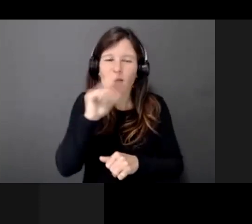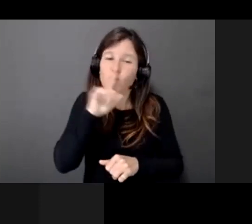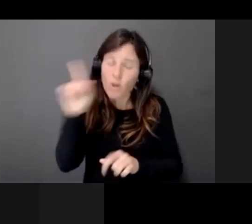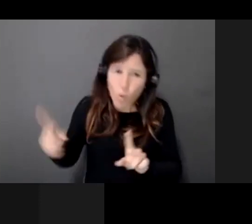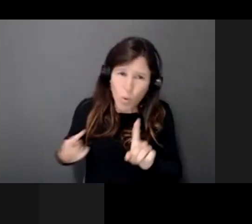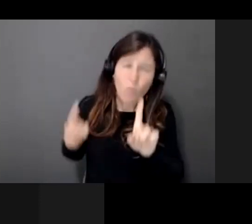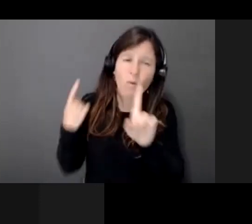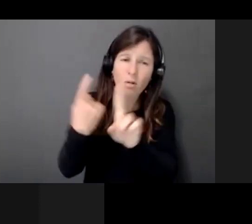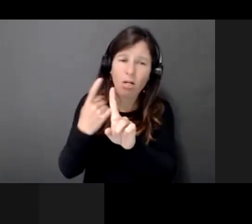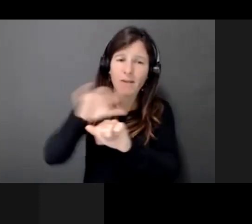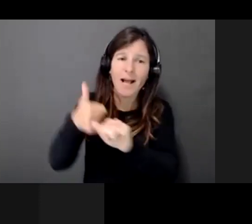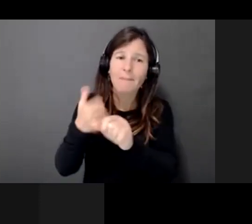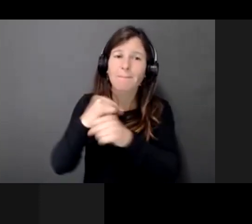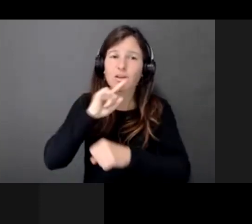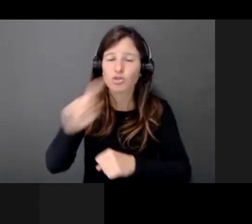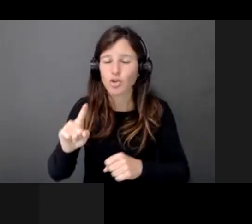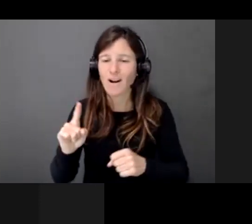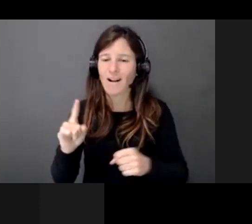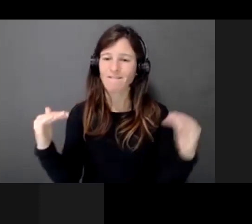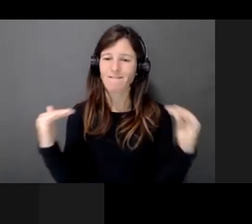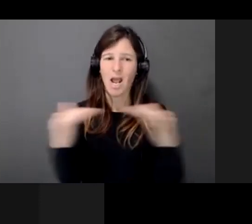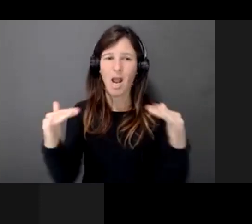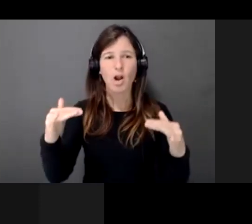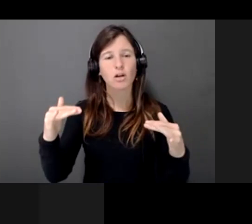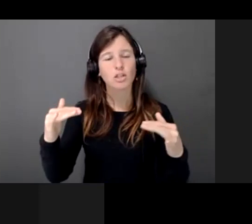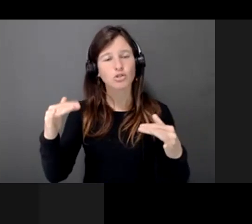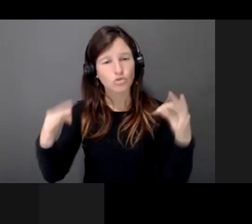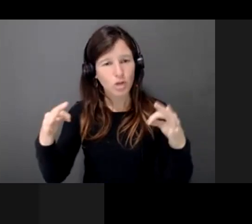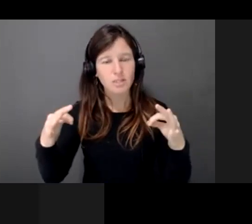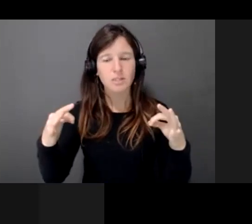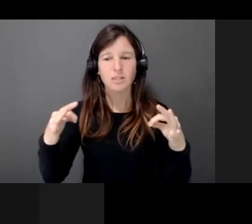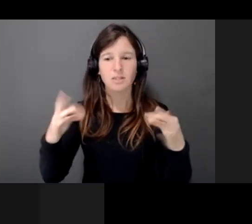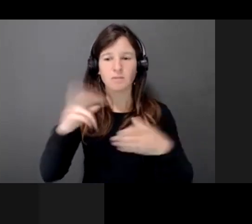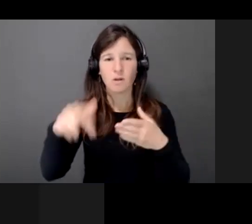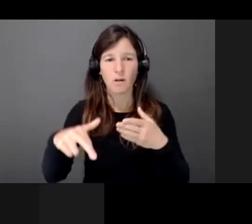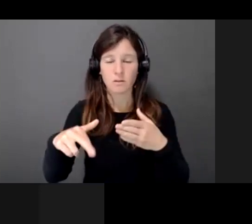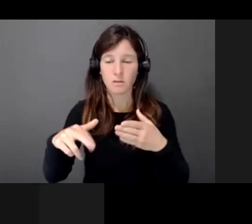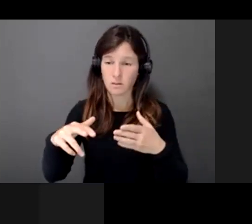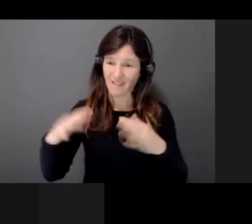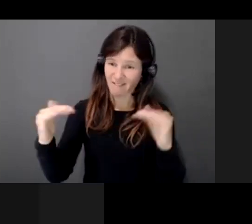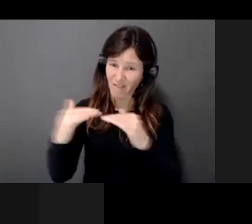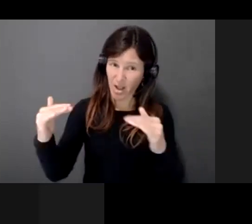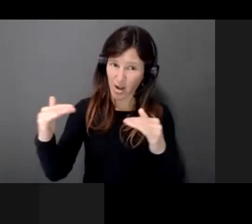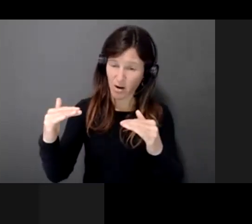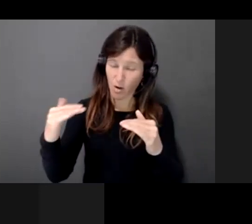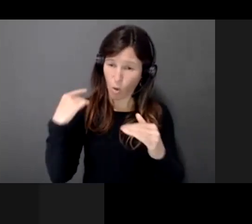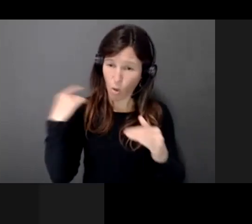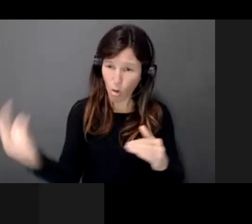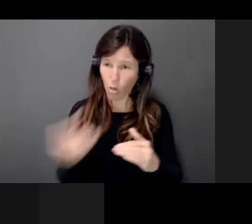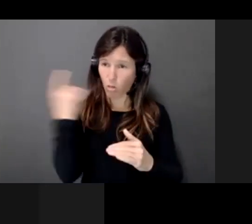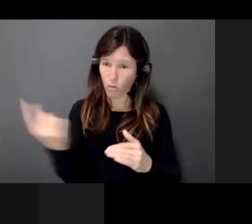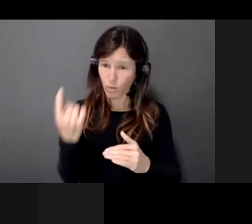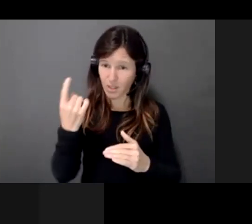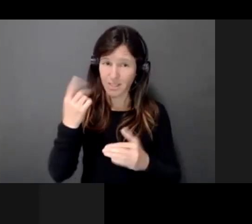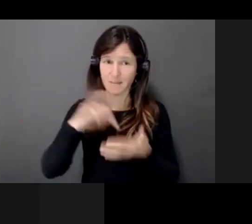done. That, as I said, does not always mean making sure that a conviction is the